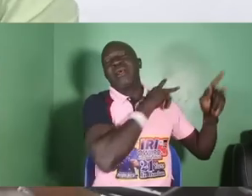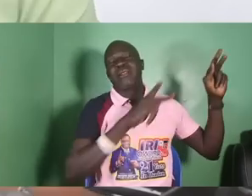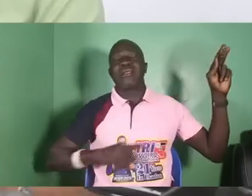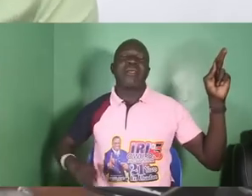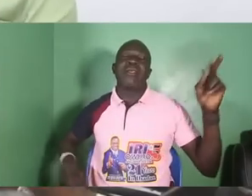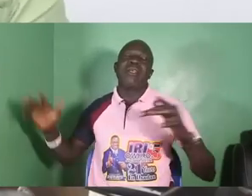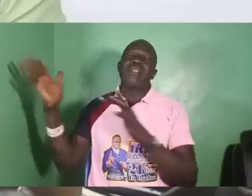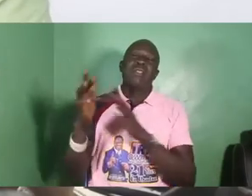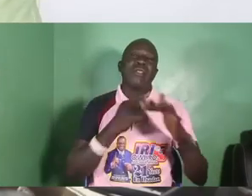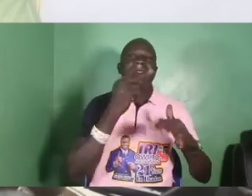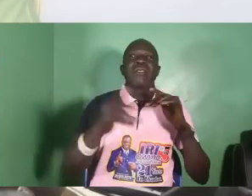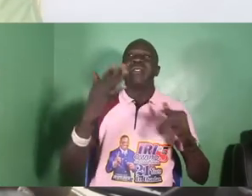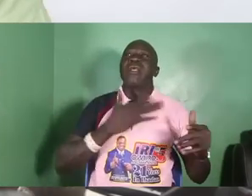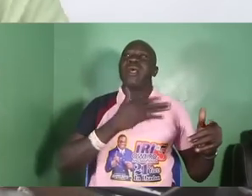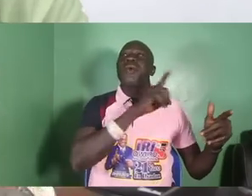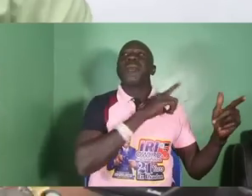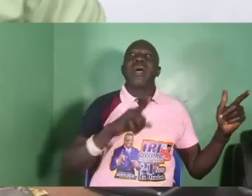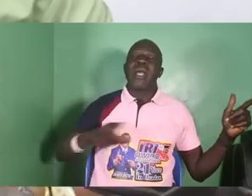over? Yes.